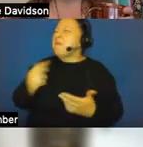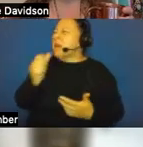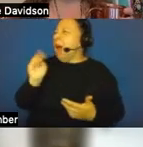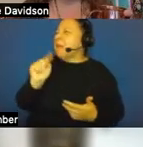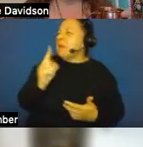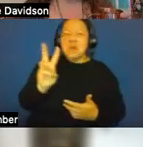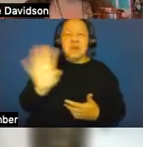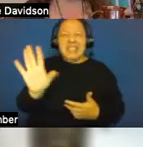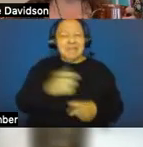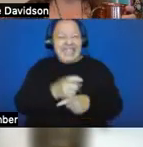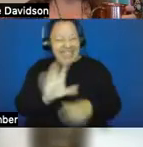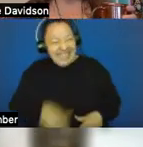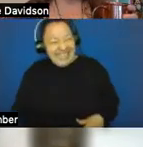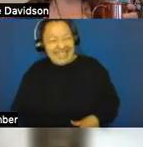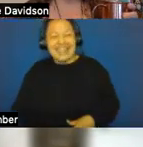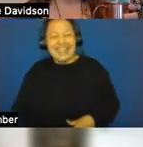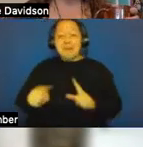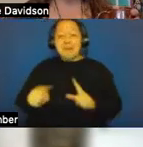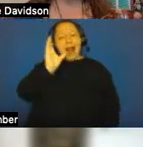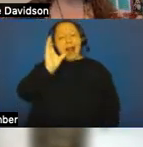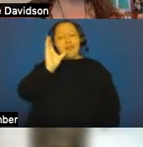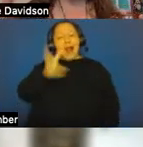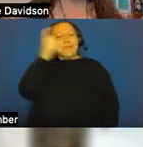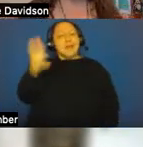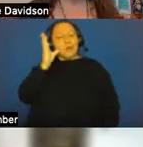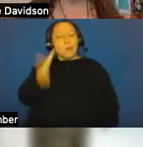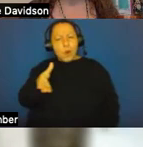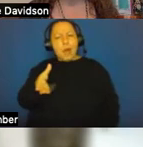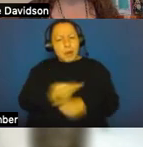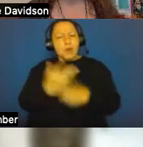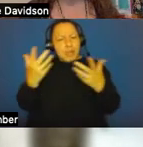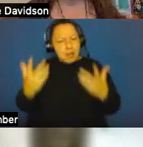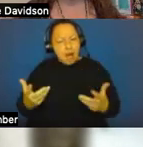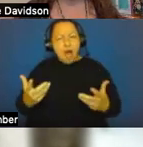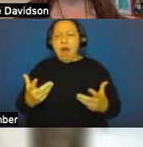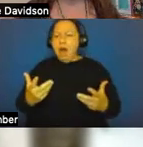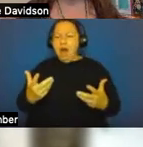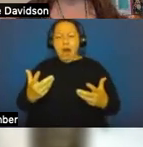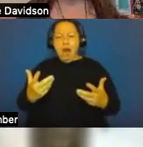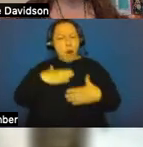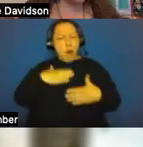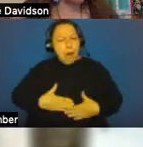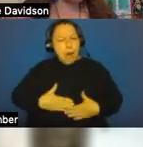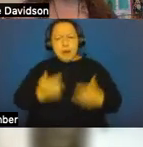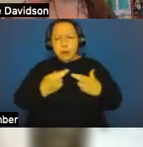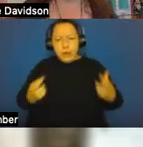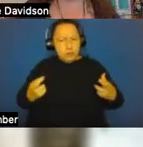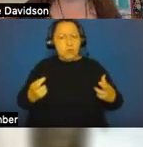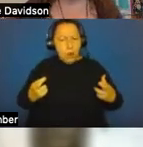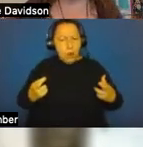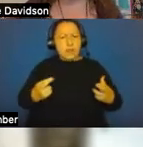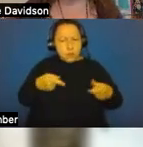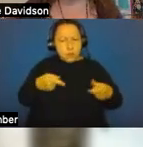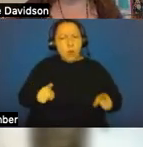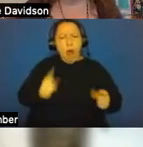but hydrate, because we're going to be metabolizing a lot of information. We live and breathe this